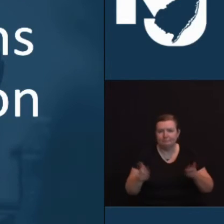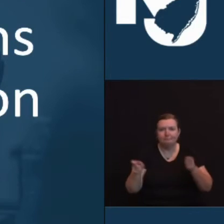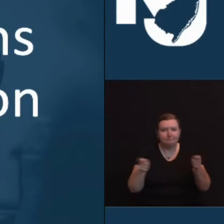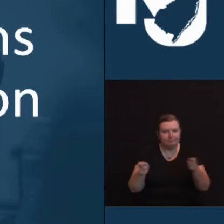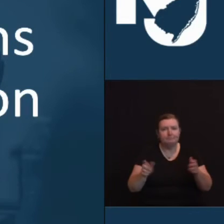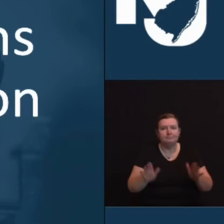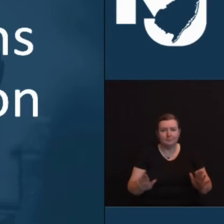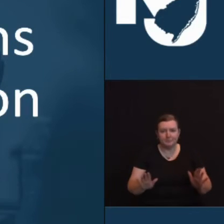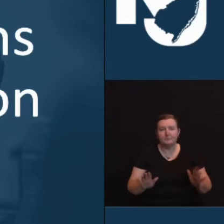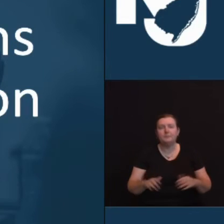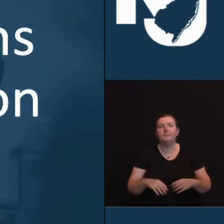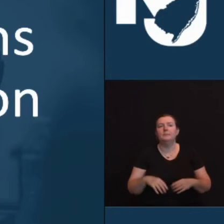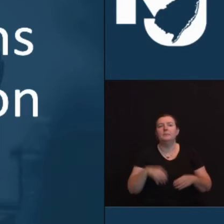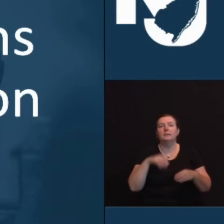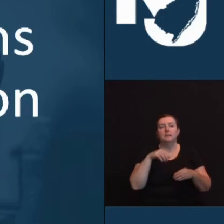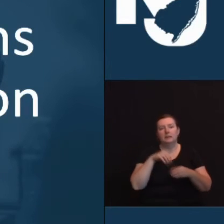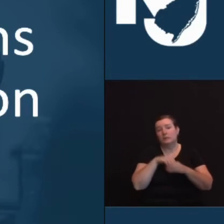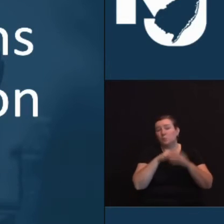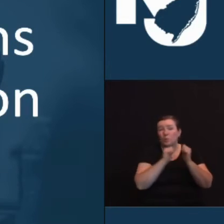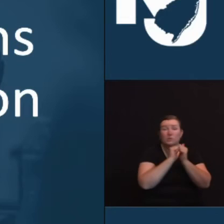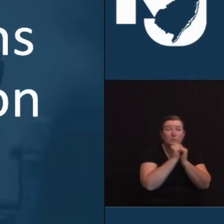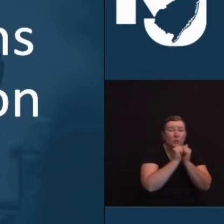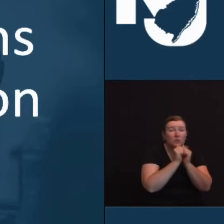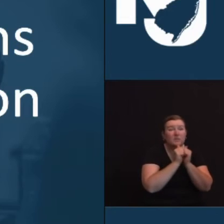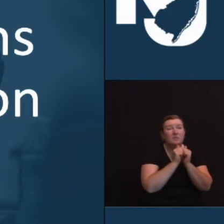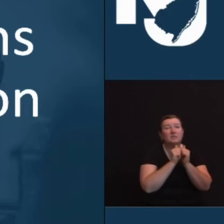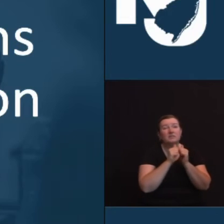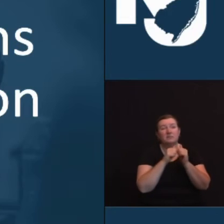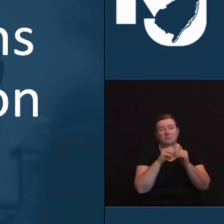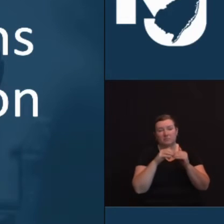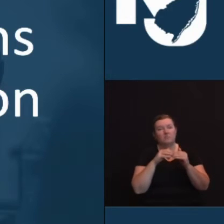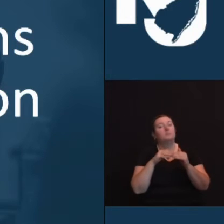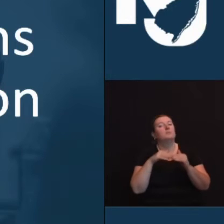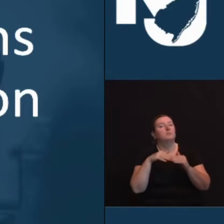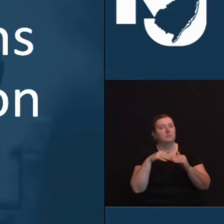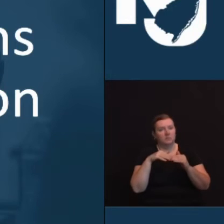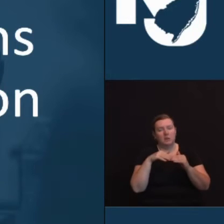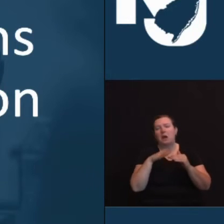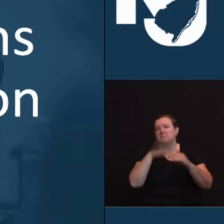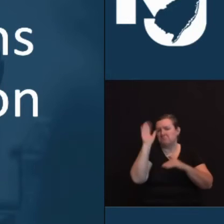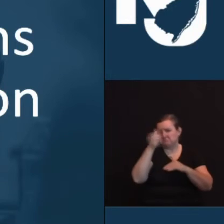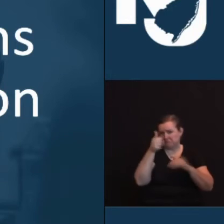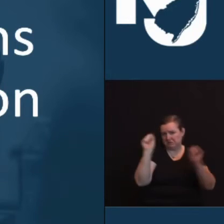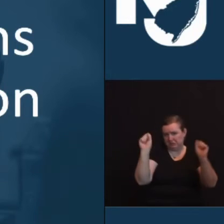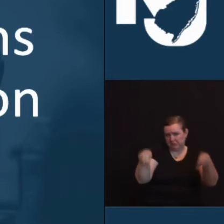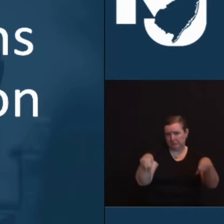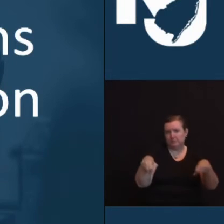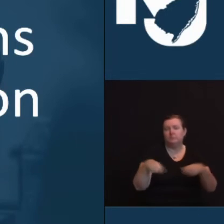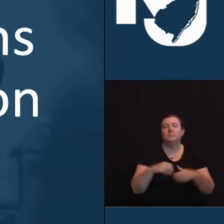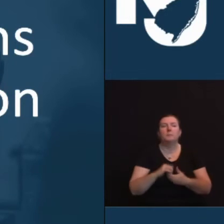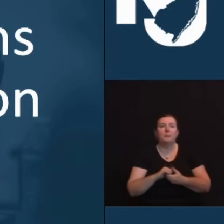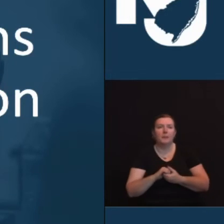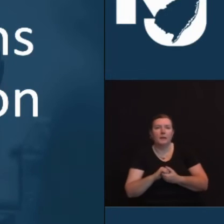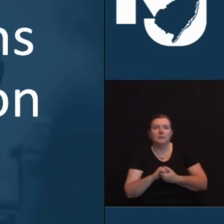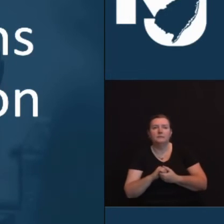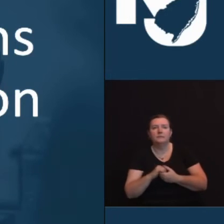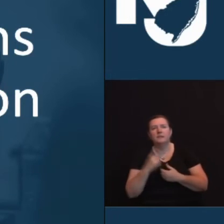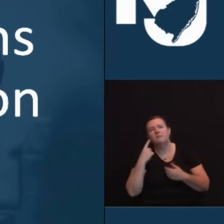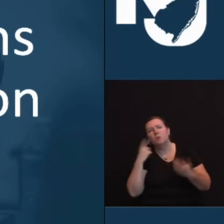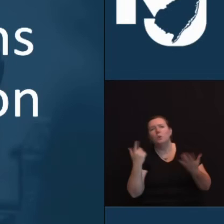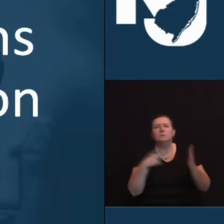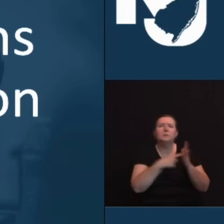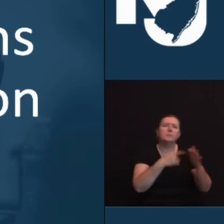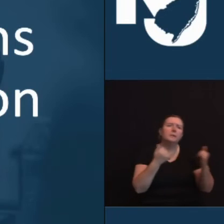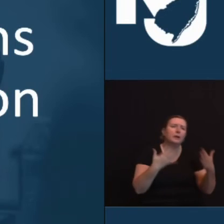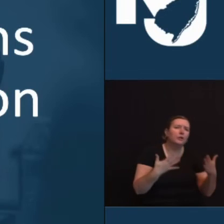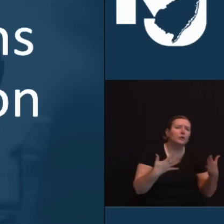10-person limit only for individuals necessary for the practice or competition, such as players, coaches, and